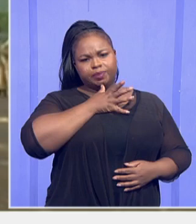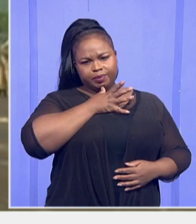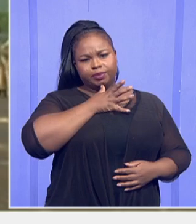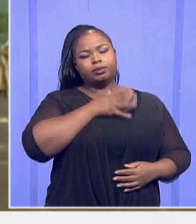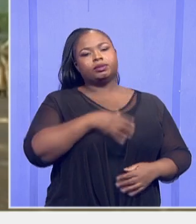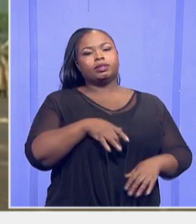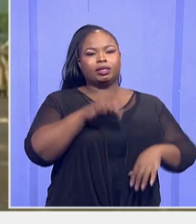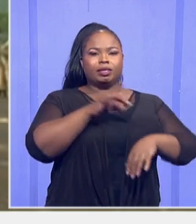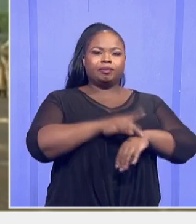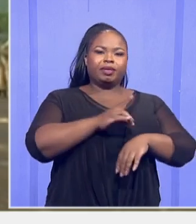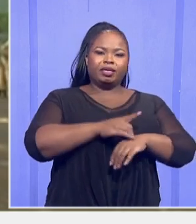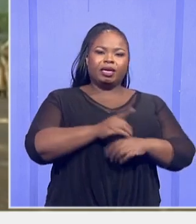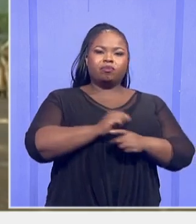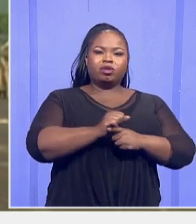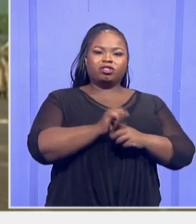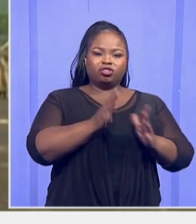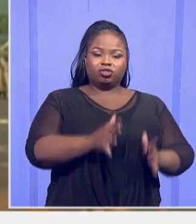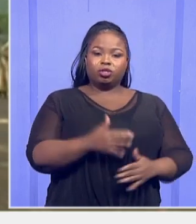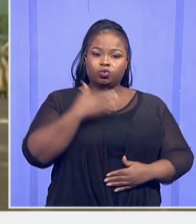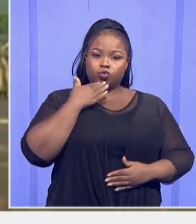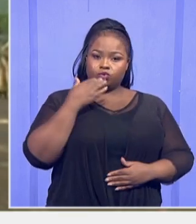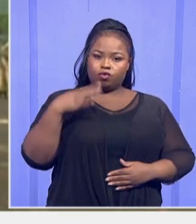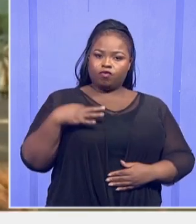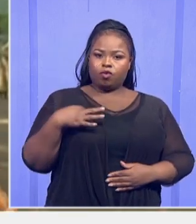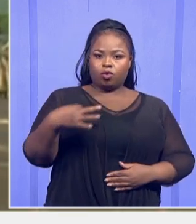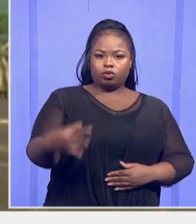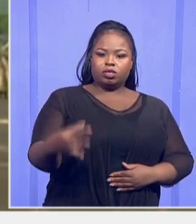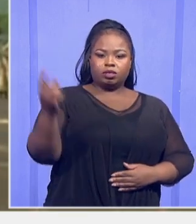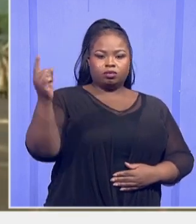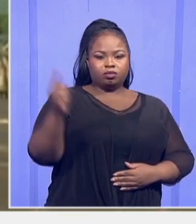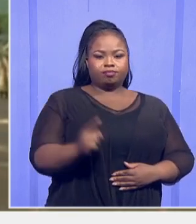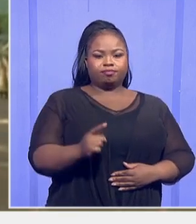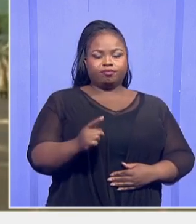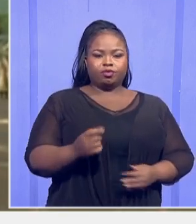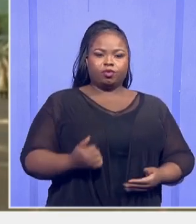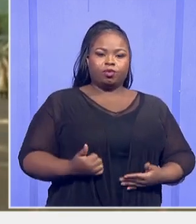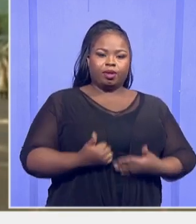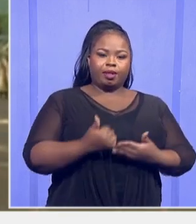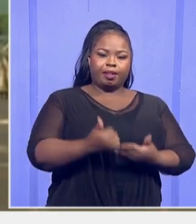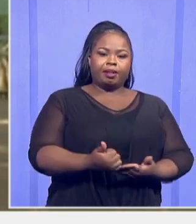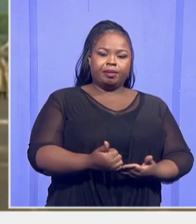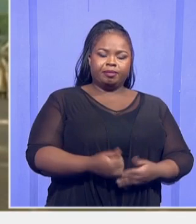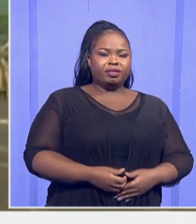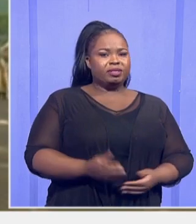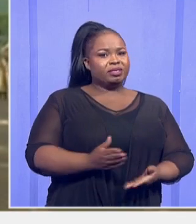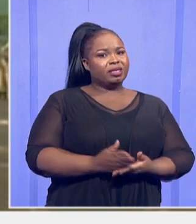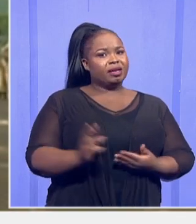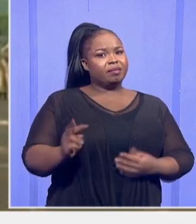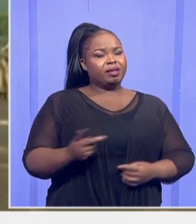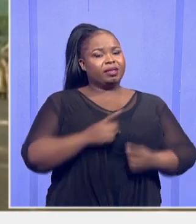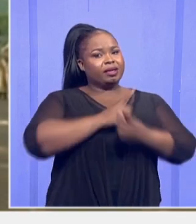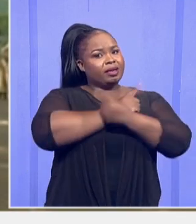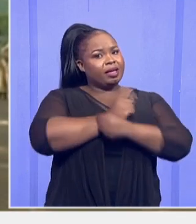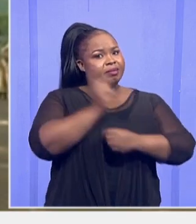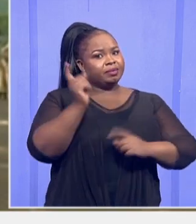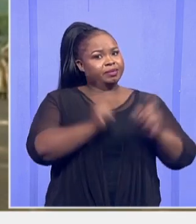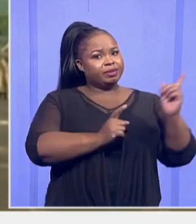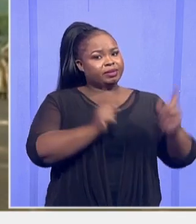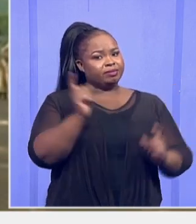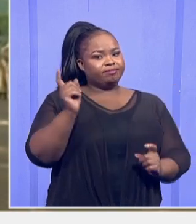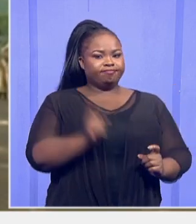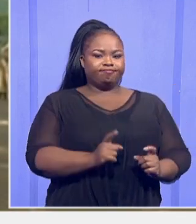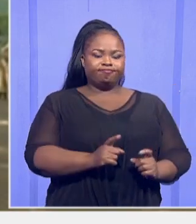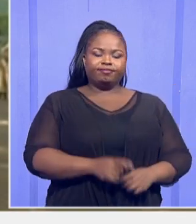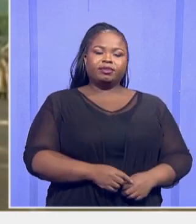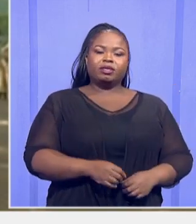medical practitioners that volunteered to be of service. And even some of the clubs that came here, they also ensure